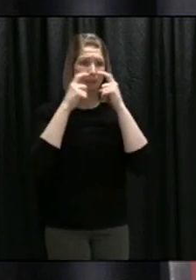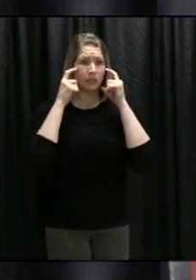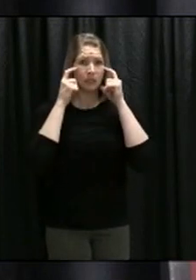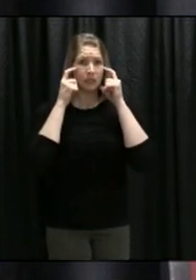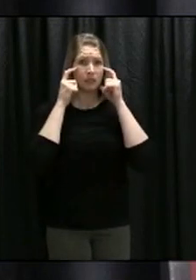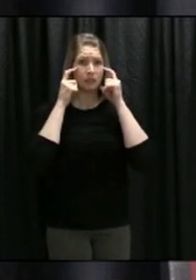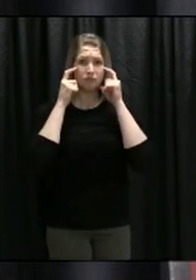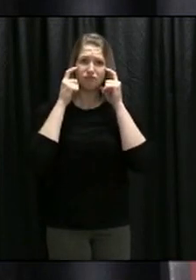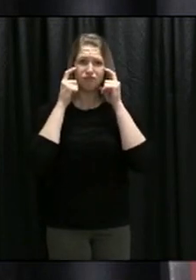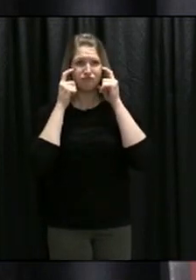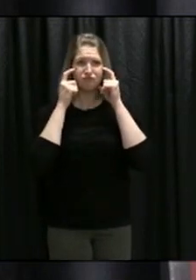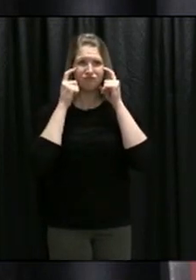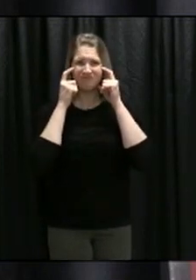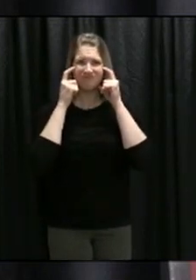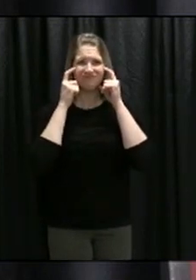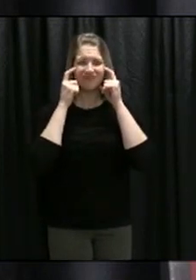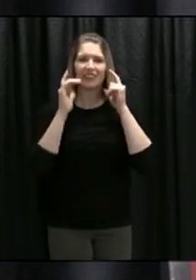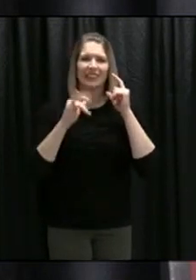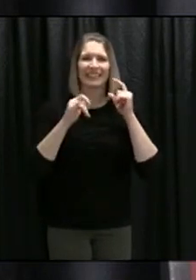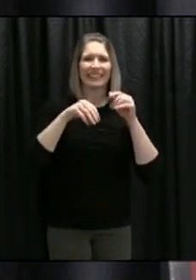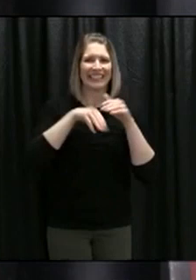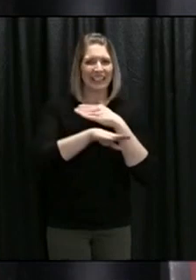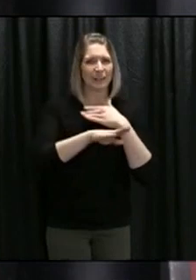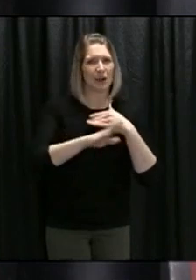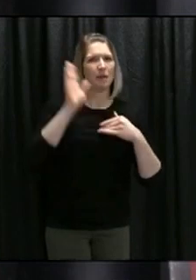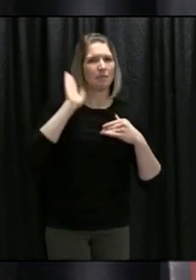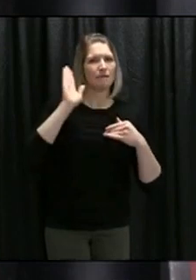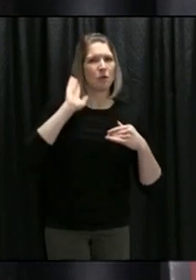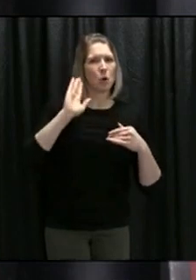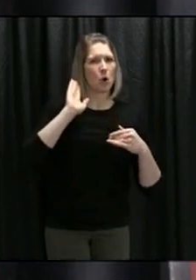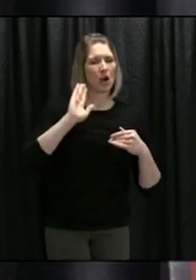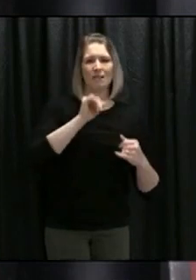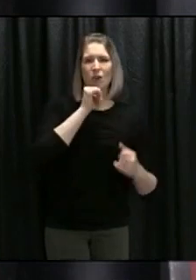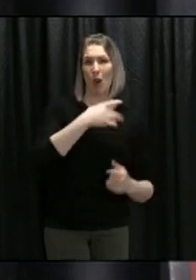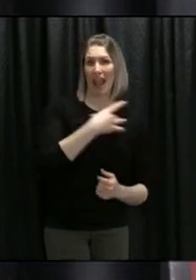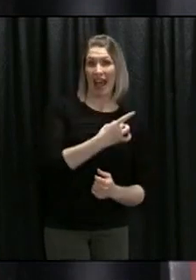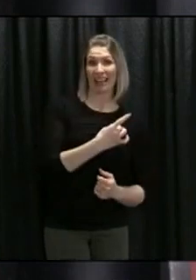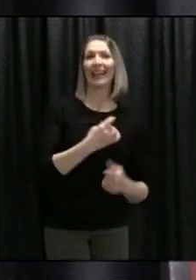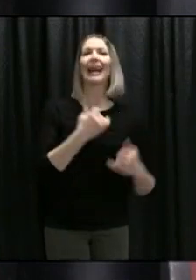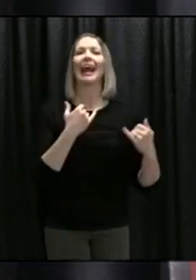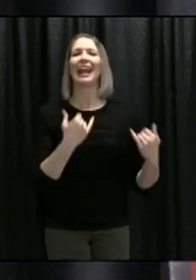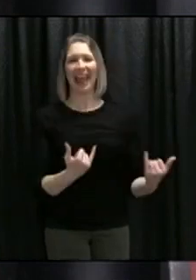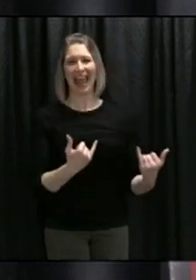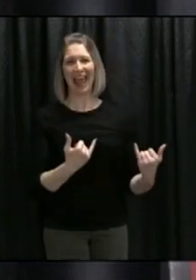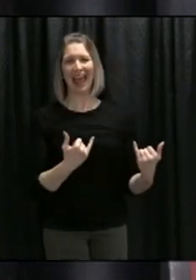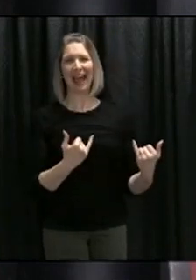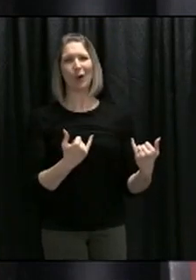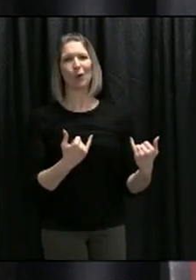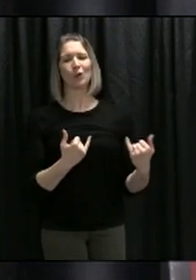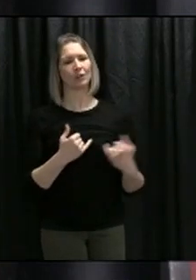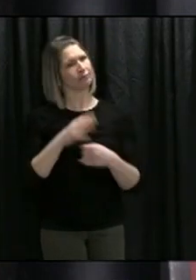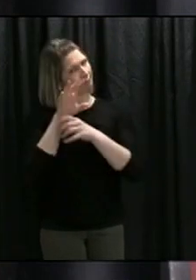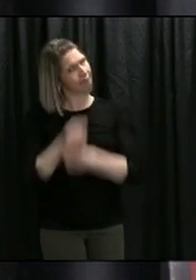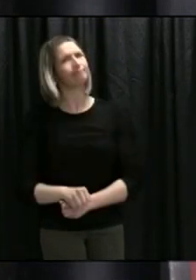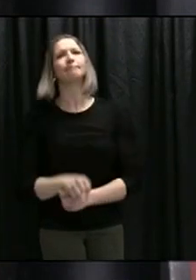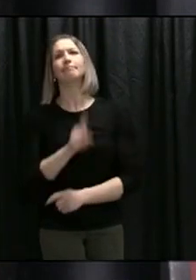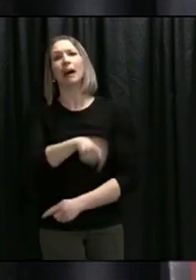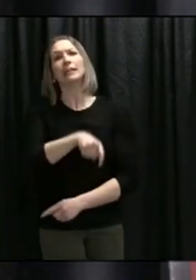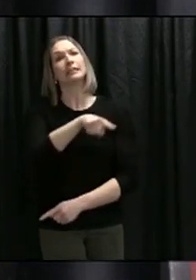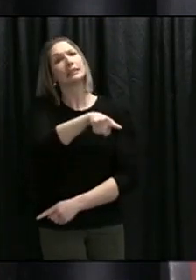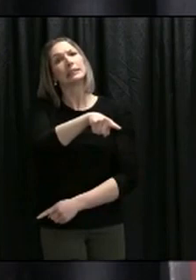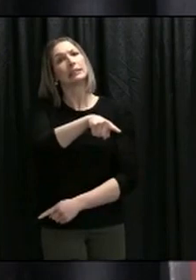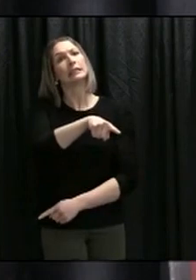longer what it used to be. From the point of view of the expanded testing that Dr. Fitzgerald has